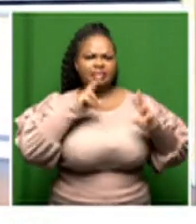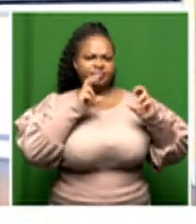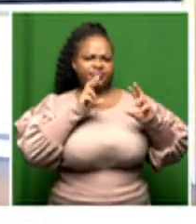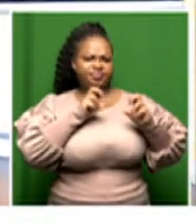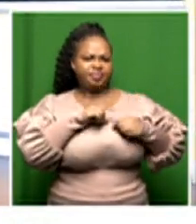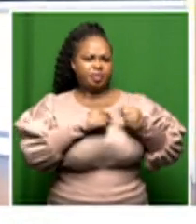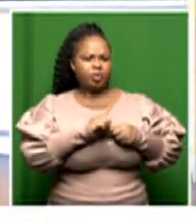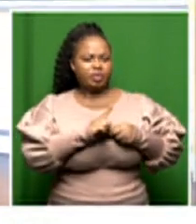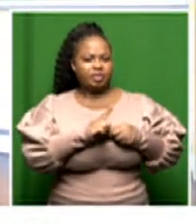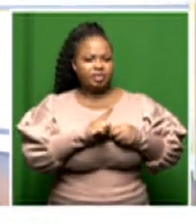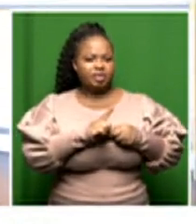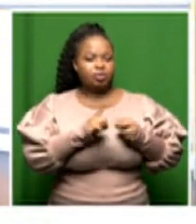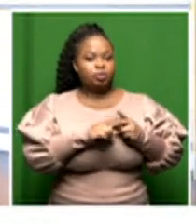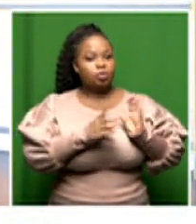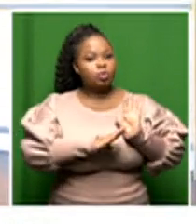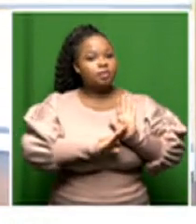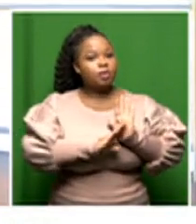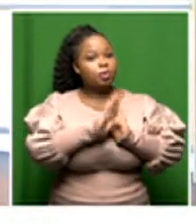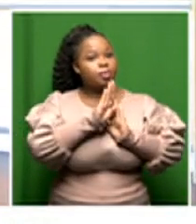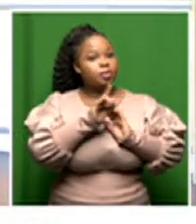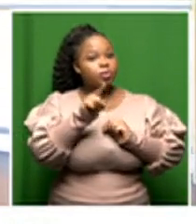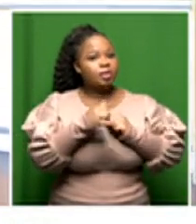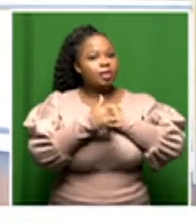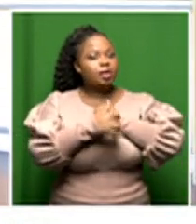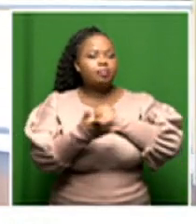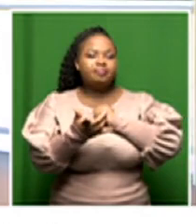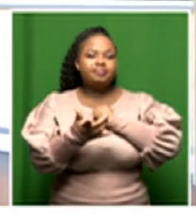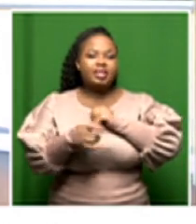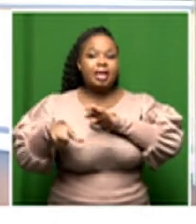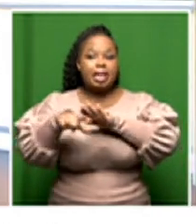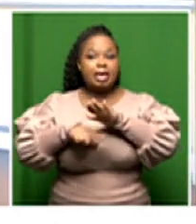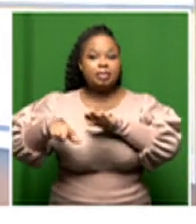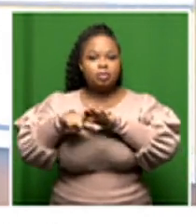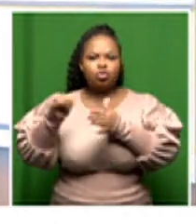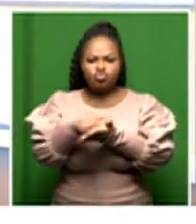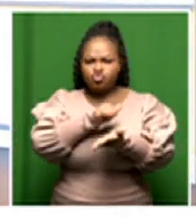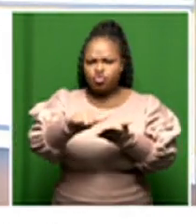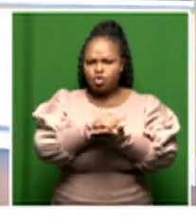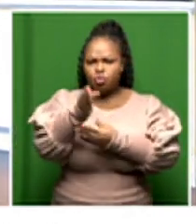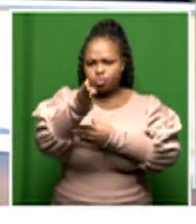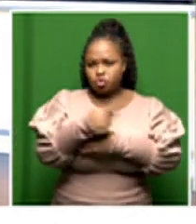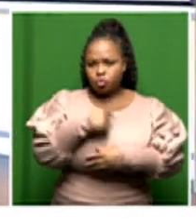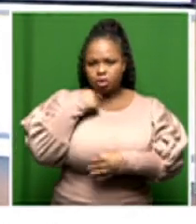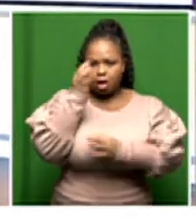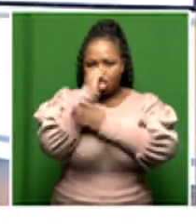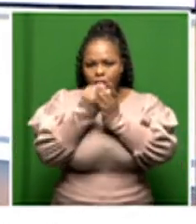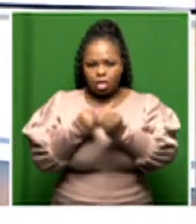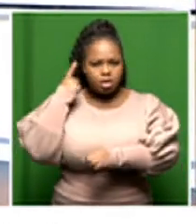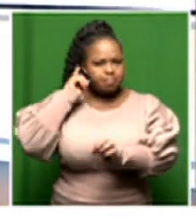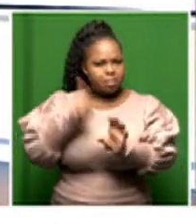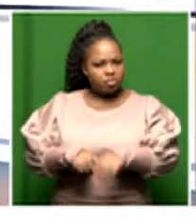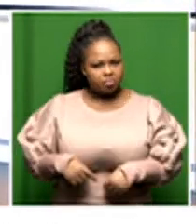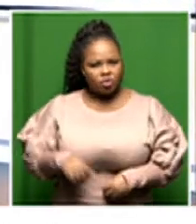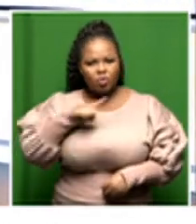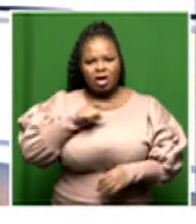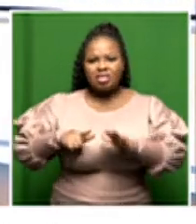of the development with the land that was bought in New York, and I mean, you yourself called it an absolute embarrassment for the